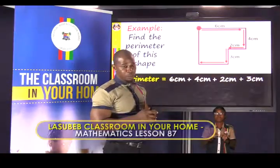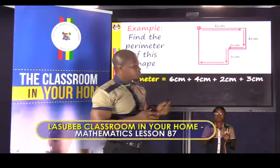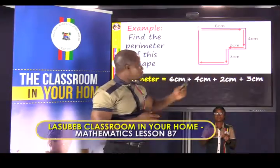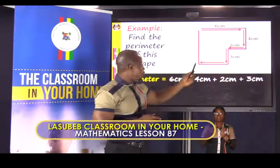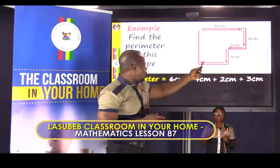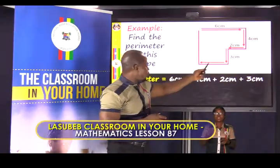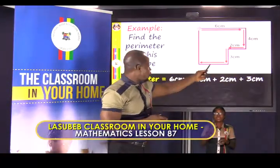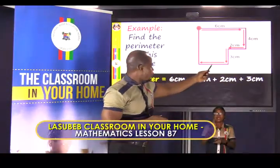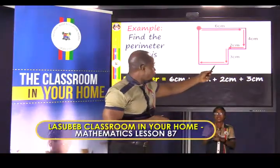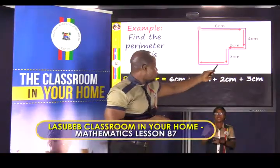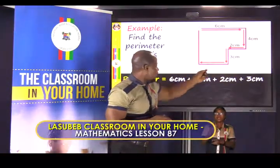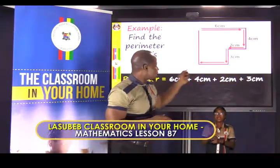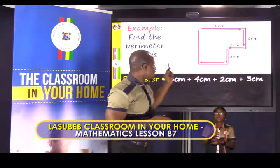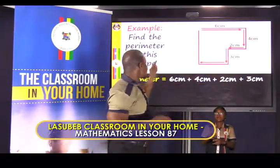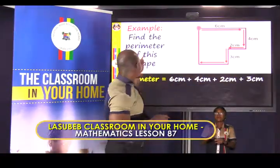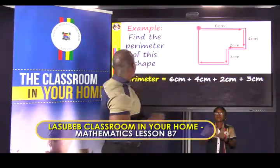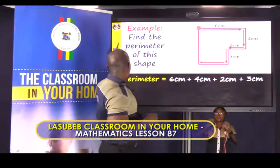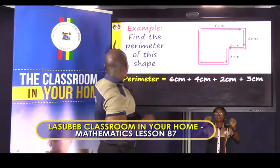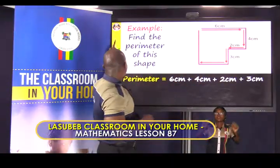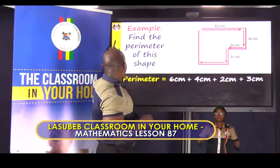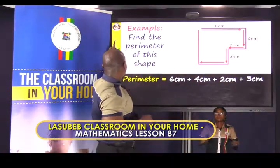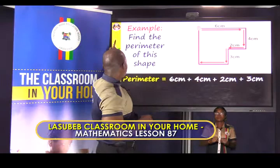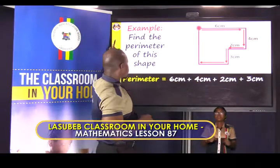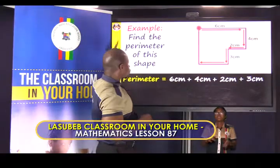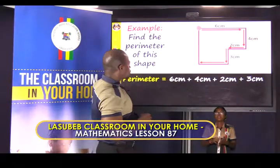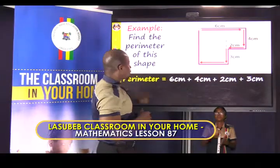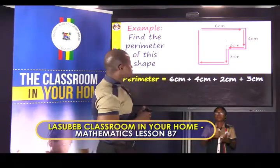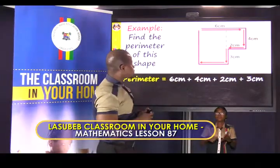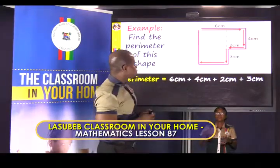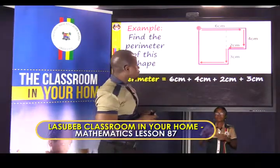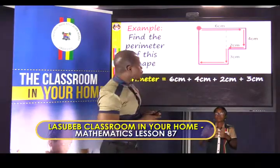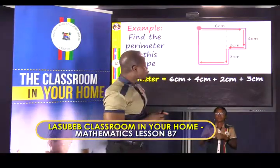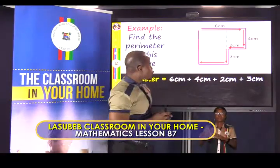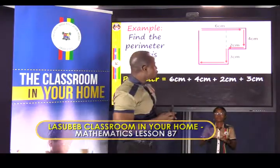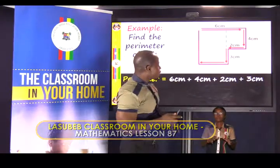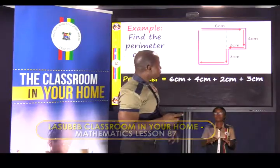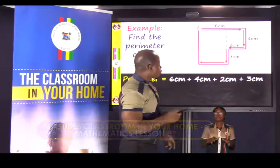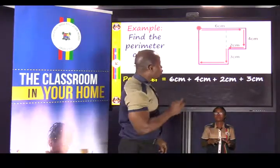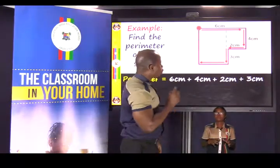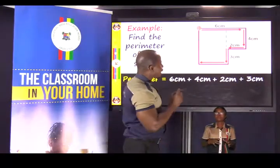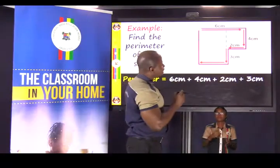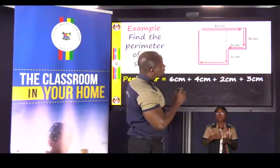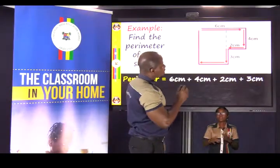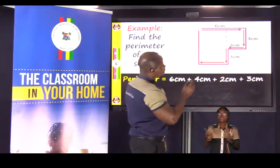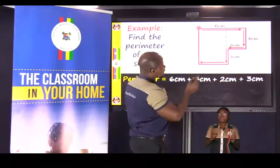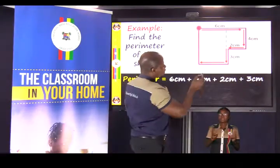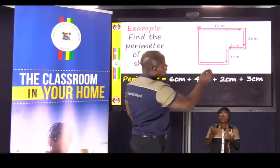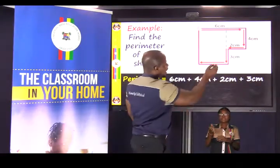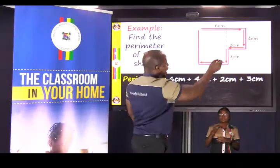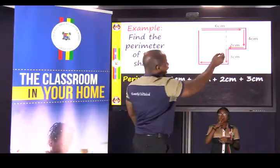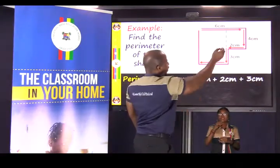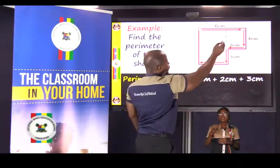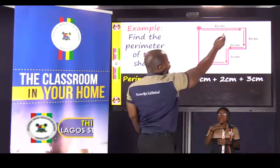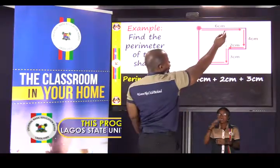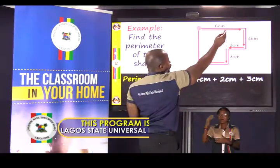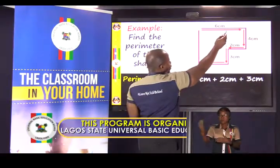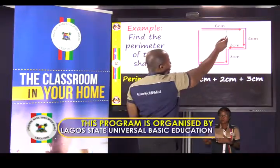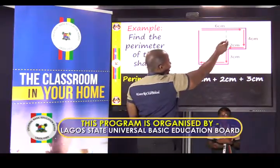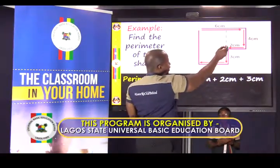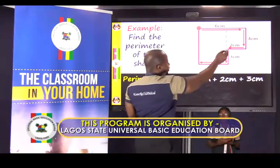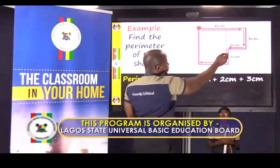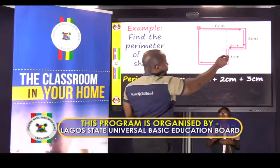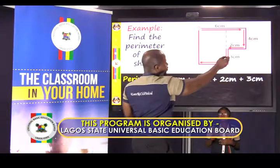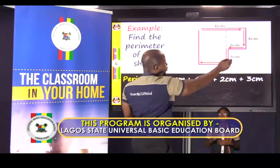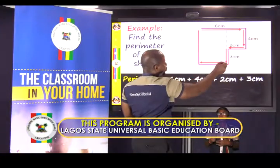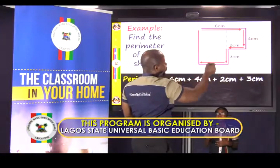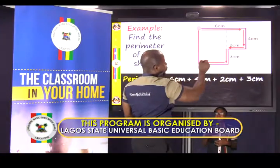shape using this line. And that's exactly what we're going to do here. So you see, what I did here is that I have brought a dotted